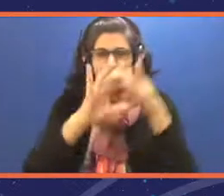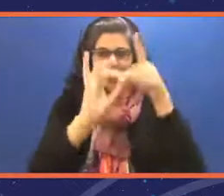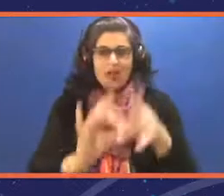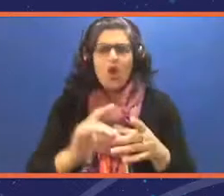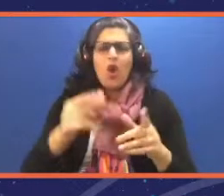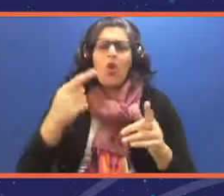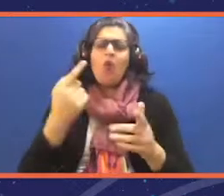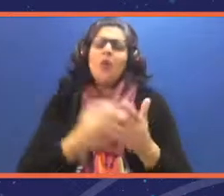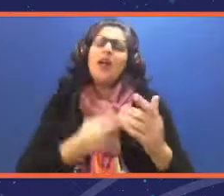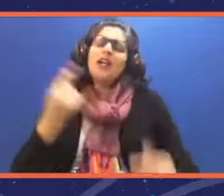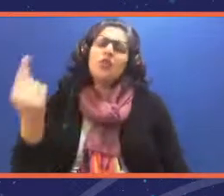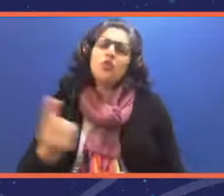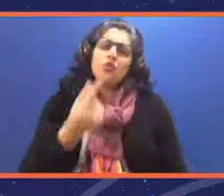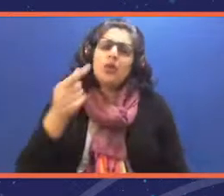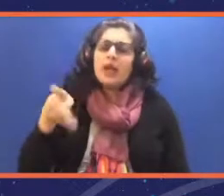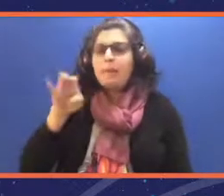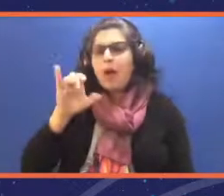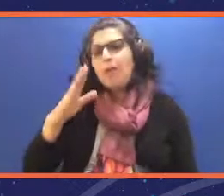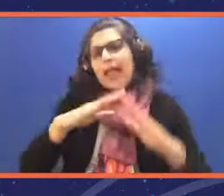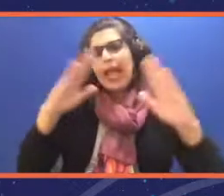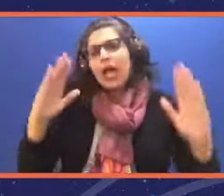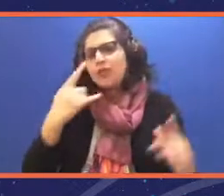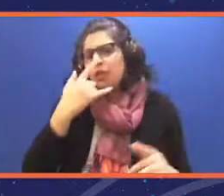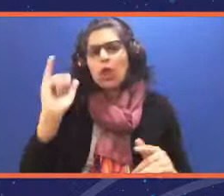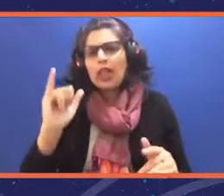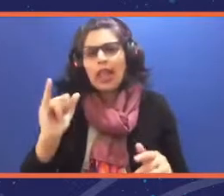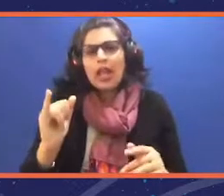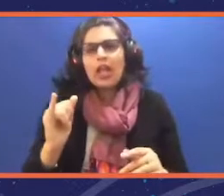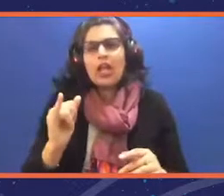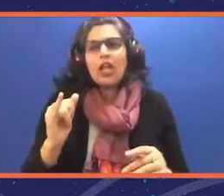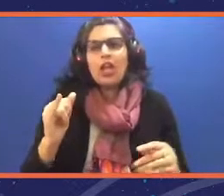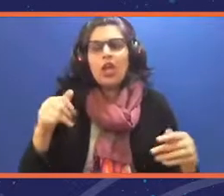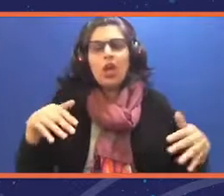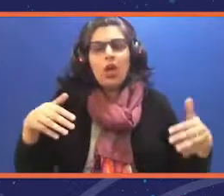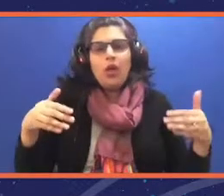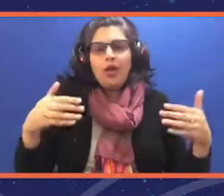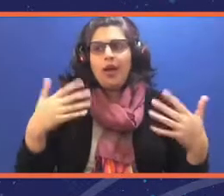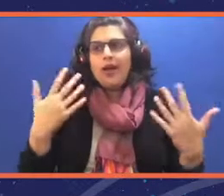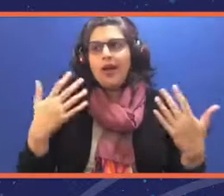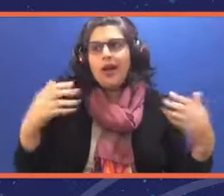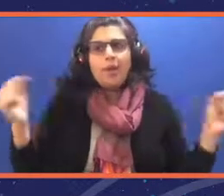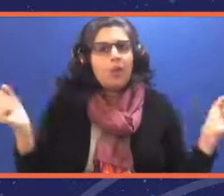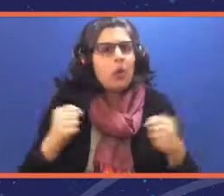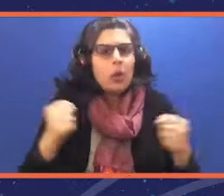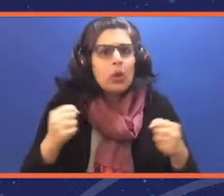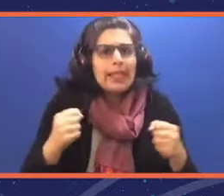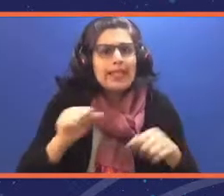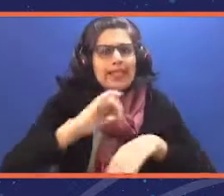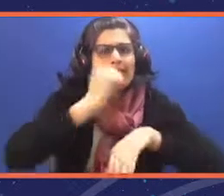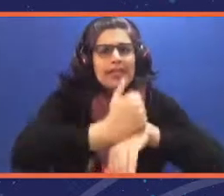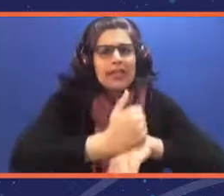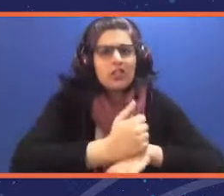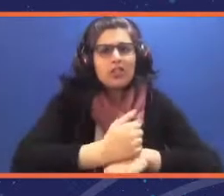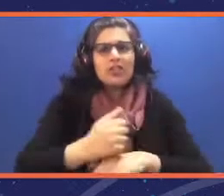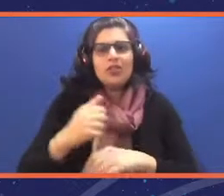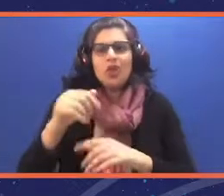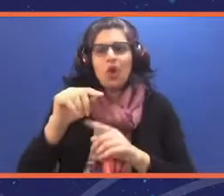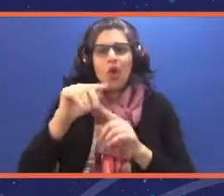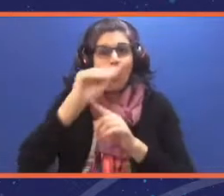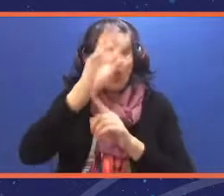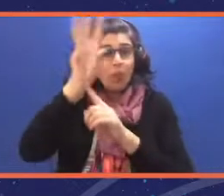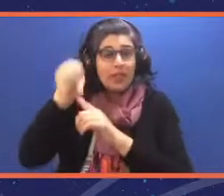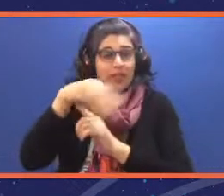look like? Cooling stations, food forests, wind turbines and solar panels, and green and care workers in our communities.